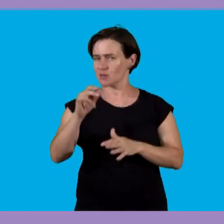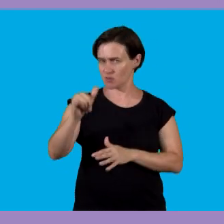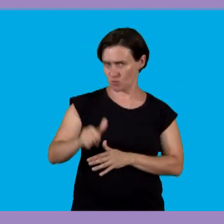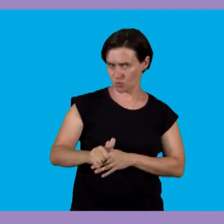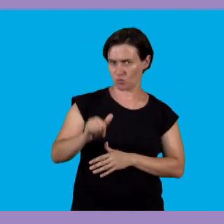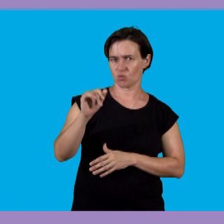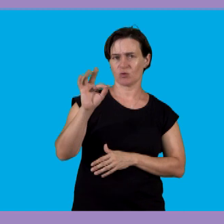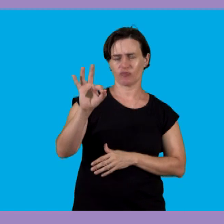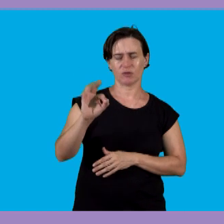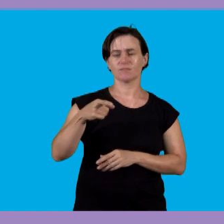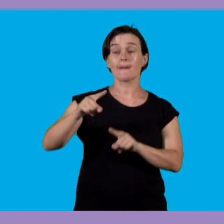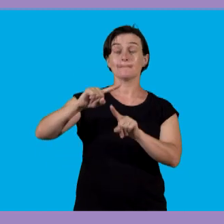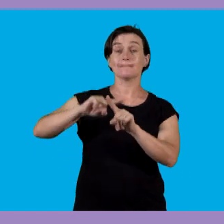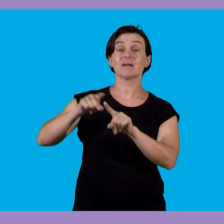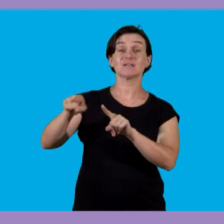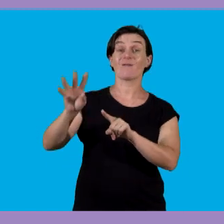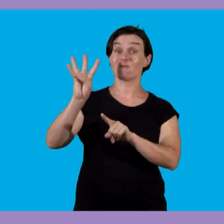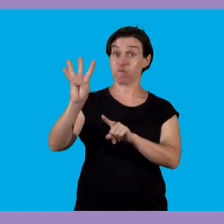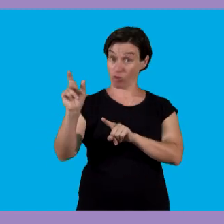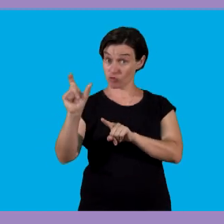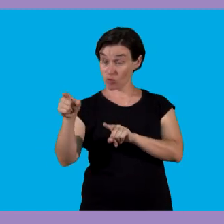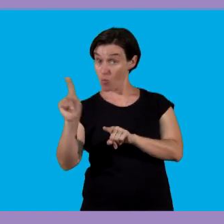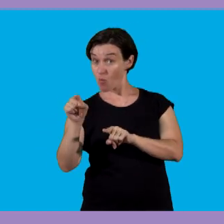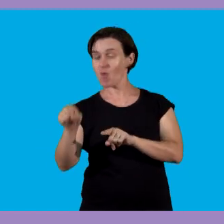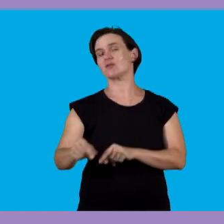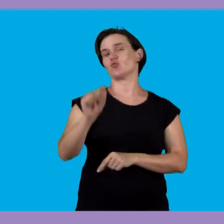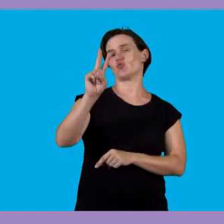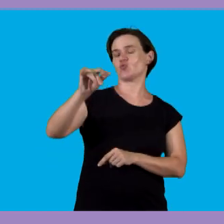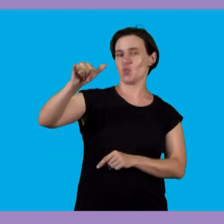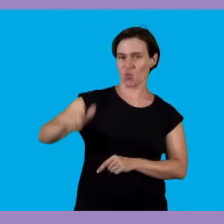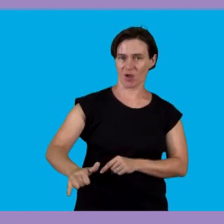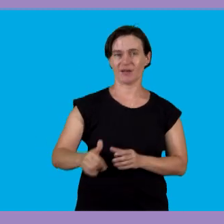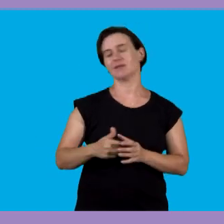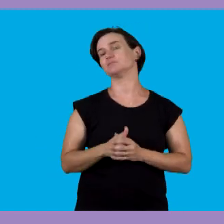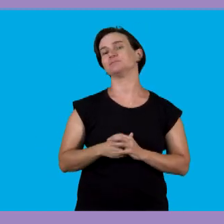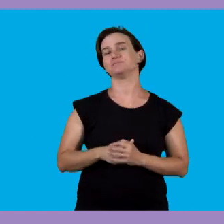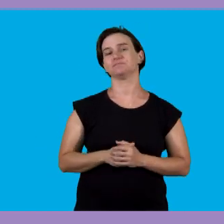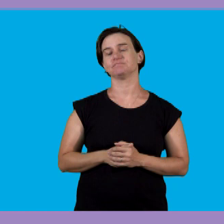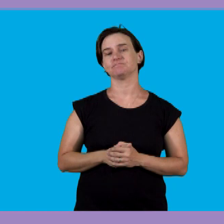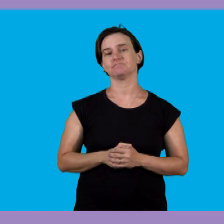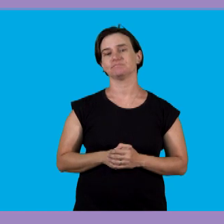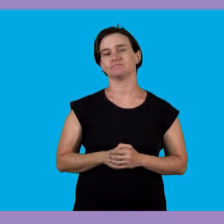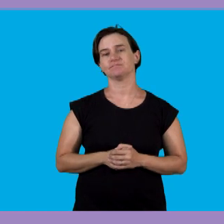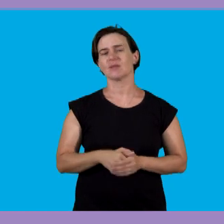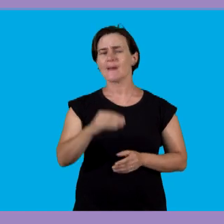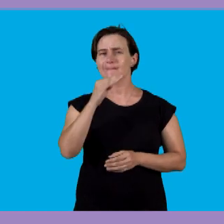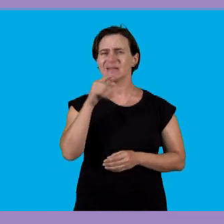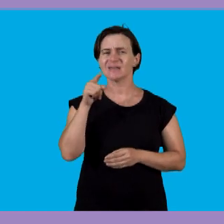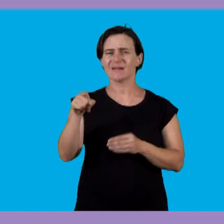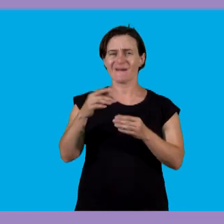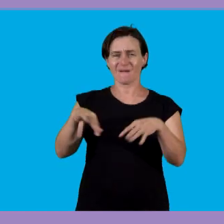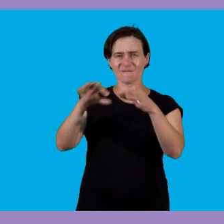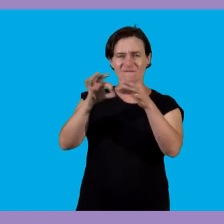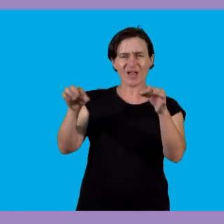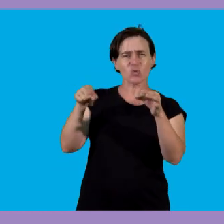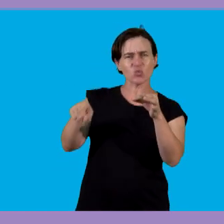as 18y exponent 3, and the fourth term is 2y. So what is the value